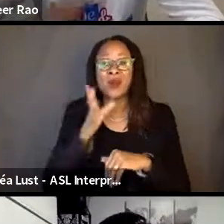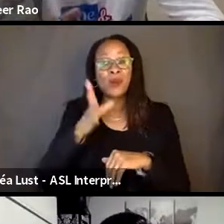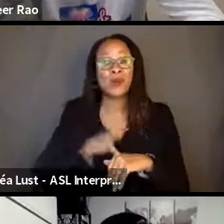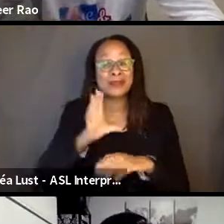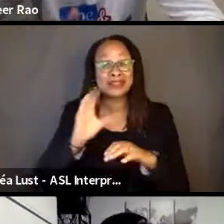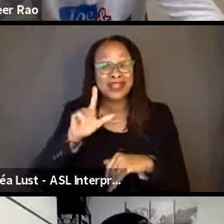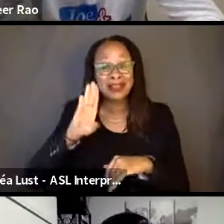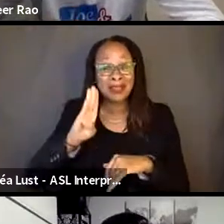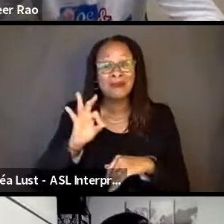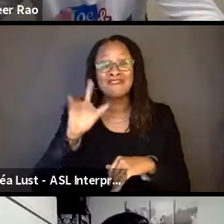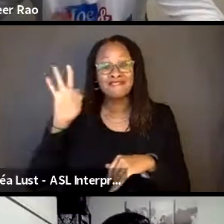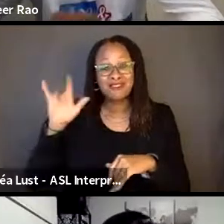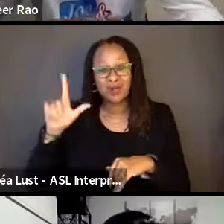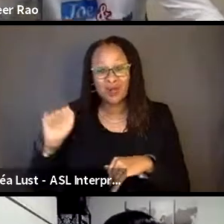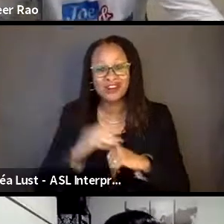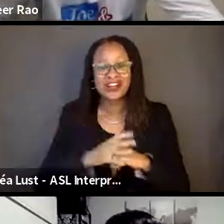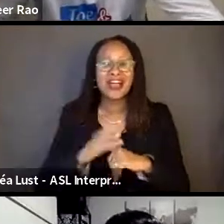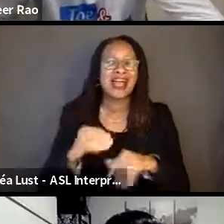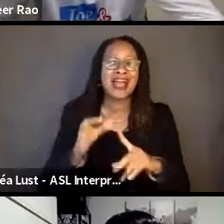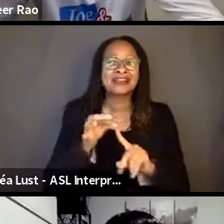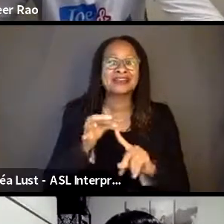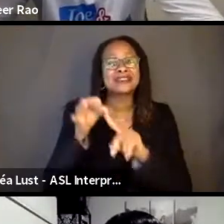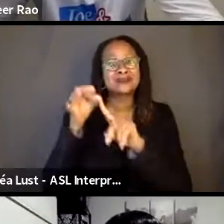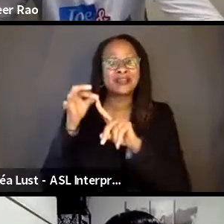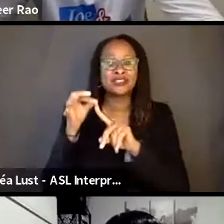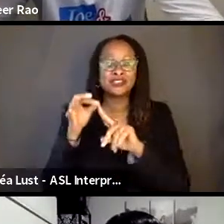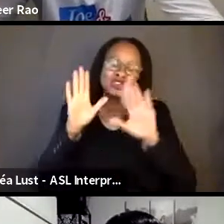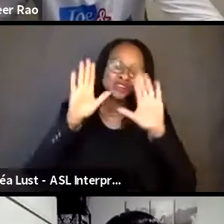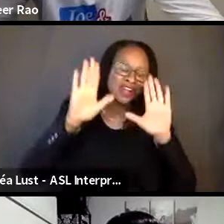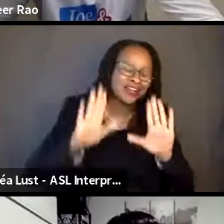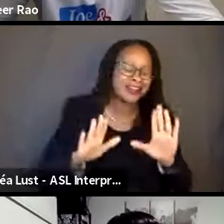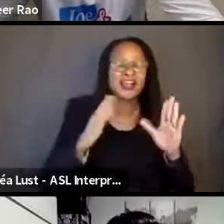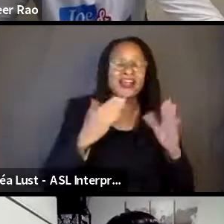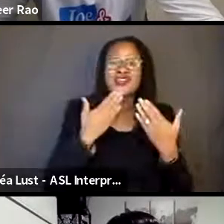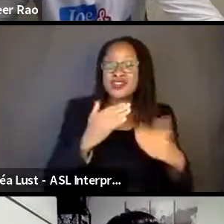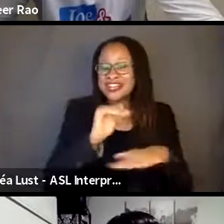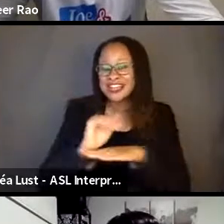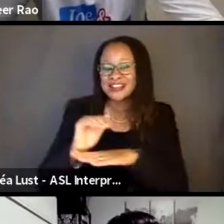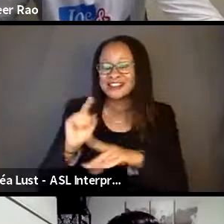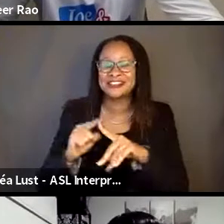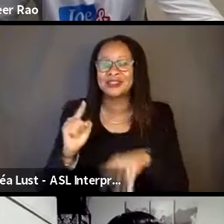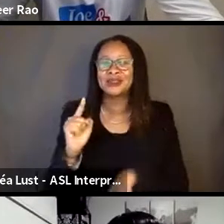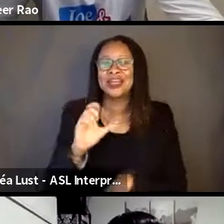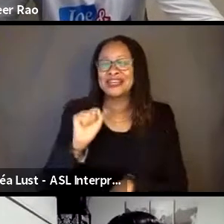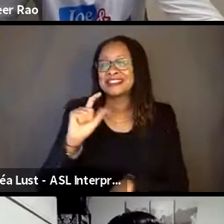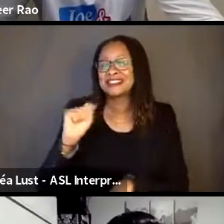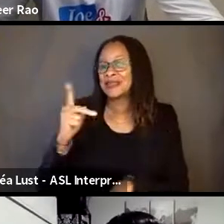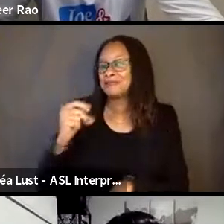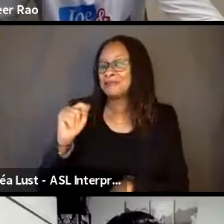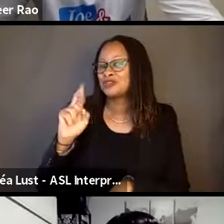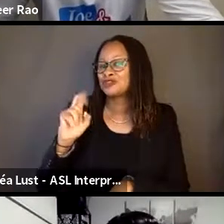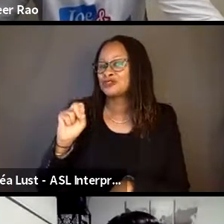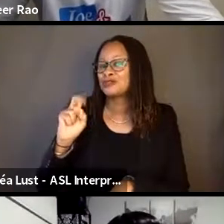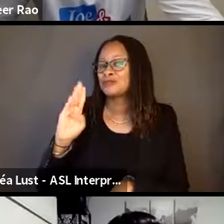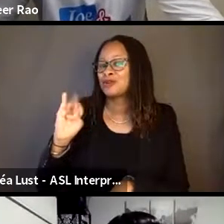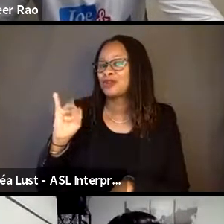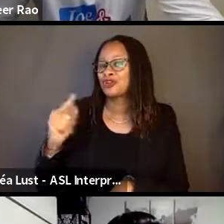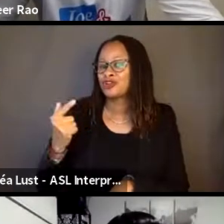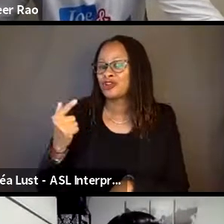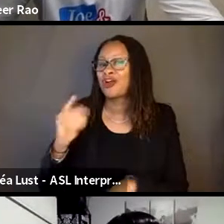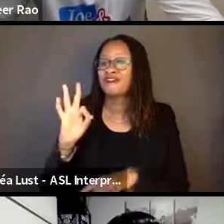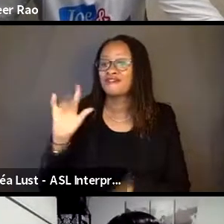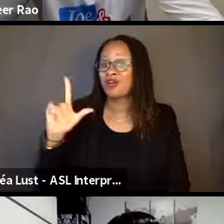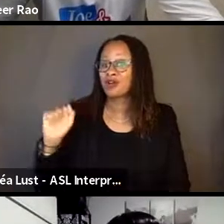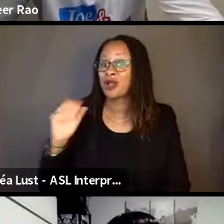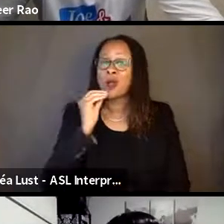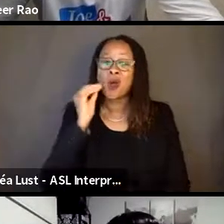Club of Florida, and a special giant good evening to St. Petersburg, Florida, the home